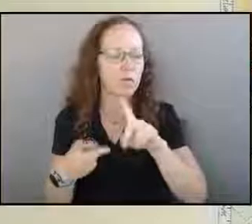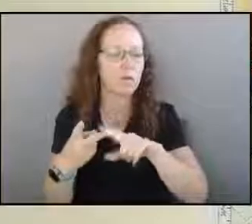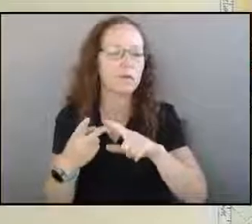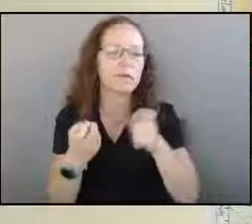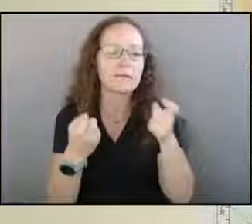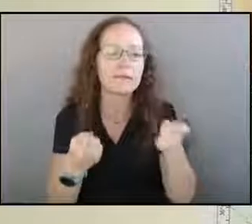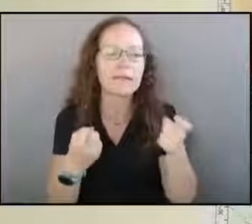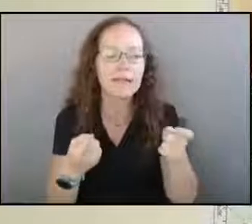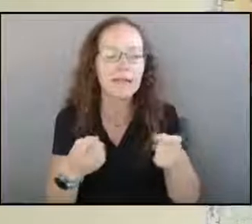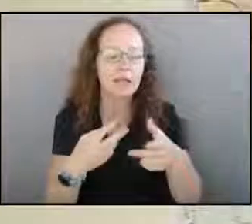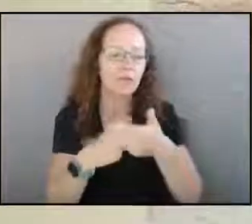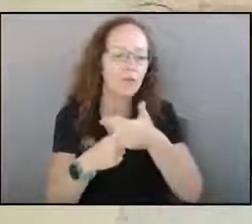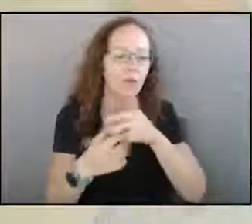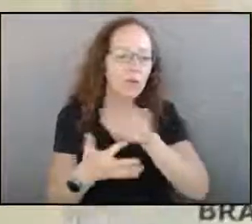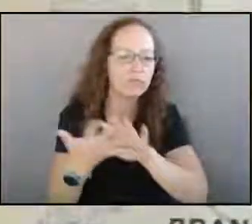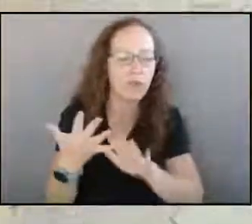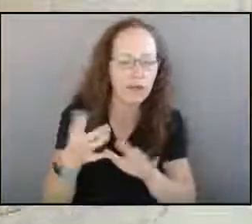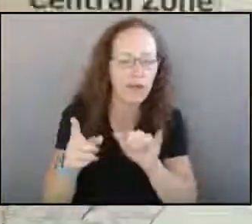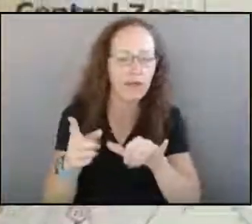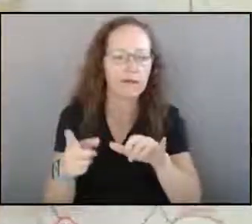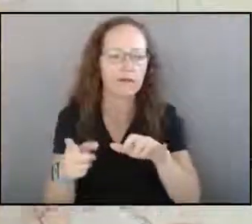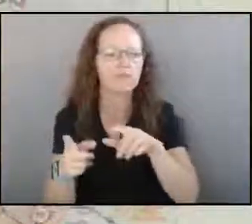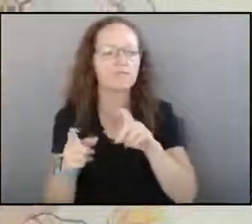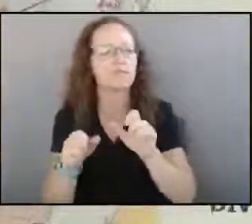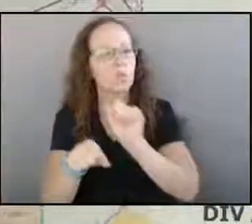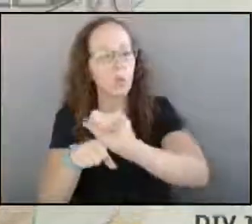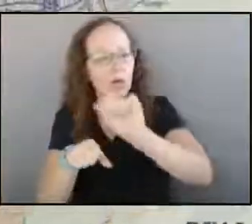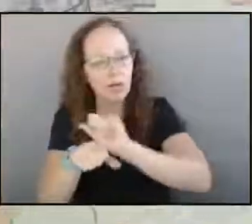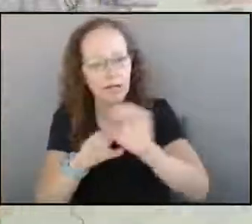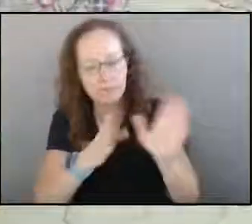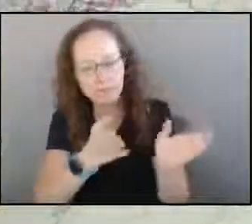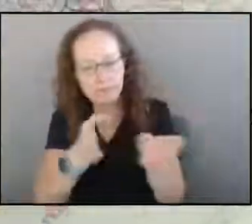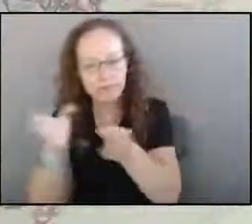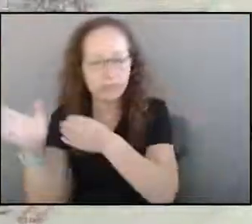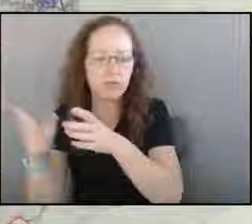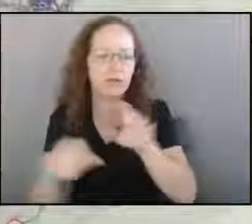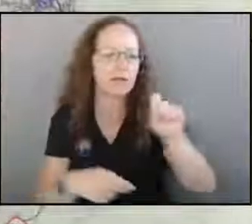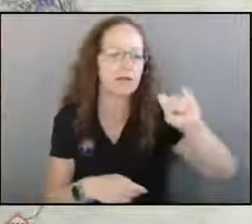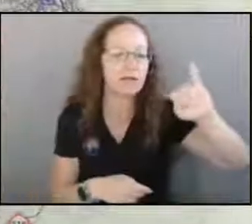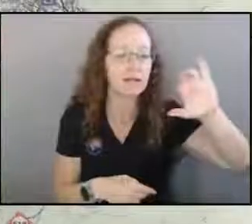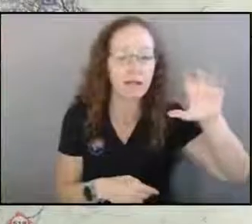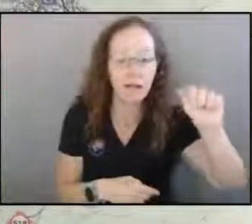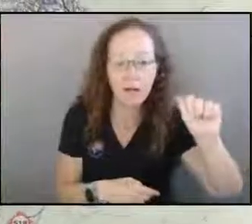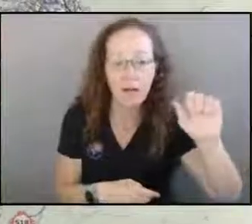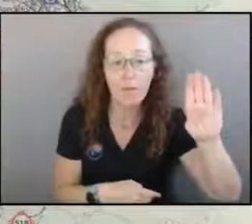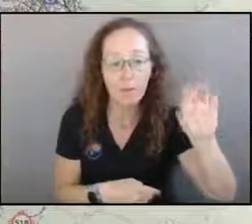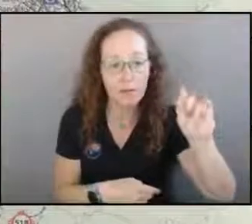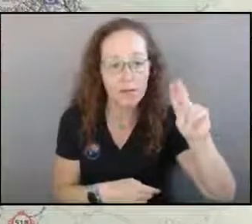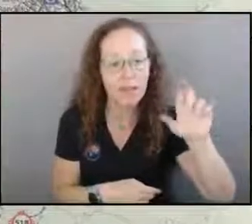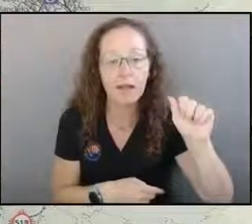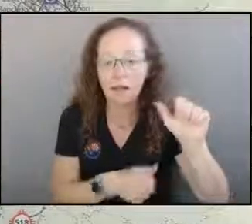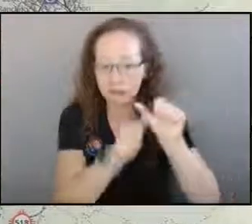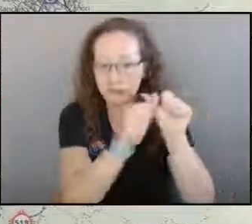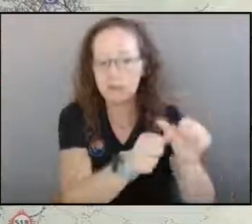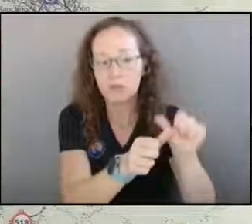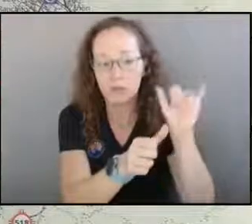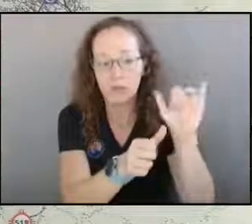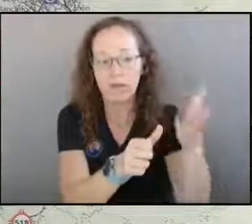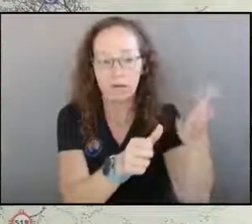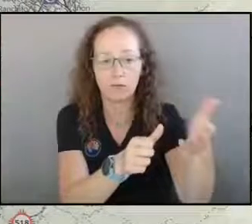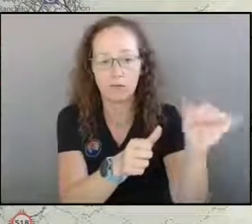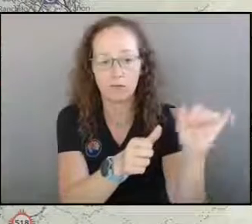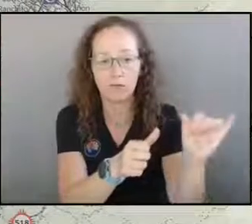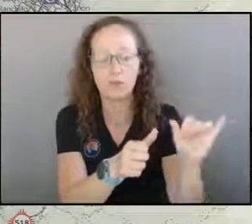around Sierra Bonita, up here in the Hidden Lakes area, and the areas that we think are the most proximal to the fire that